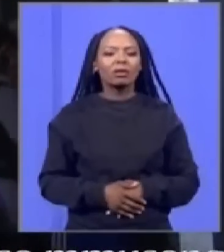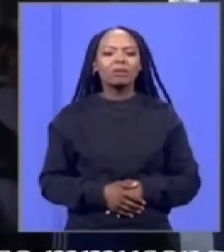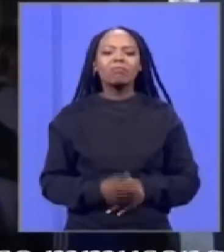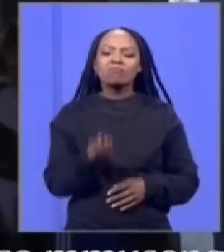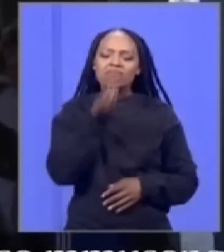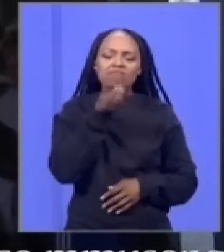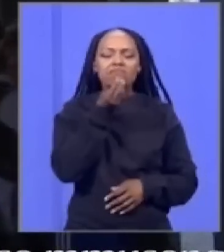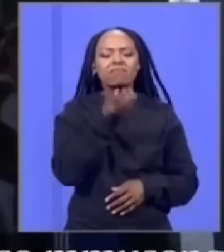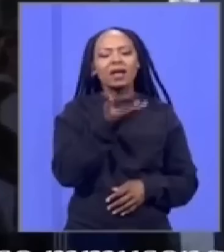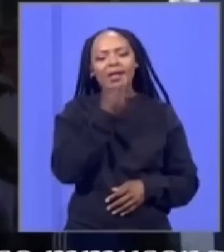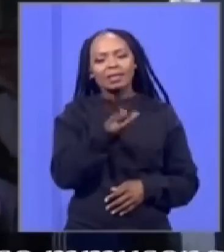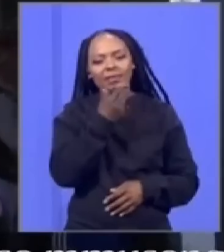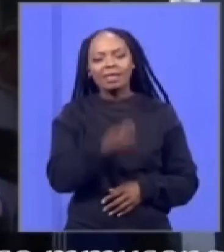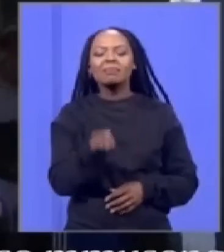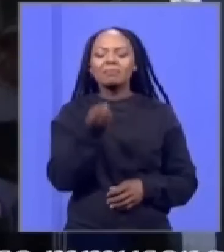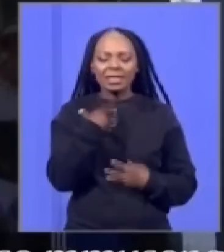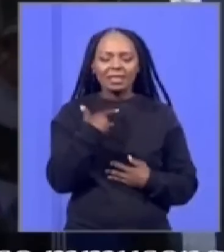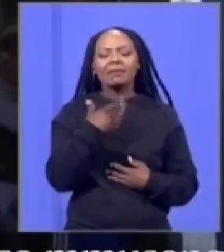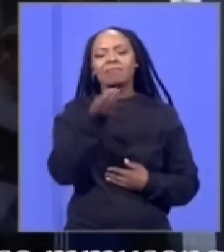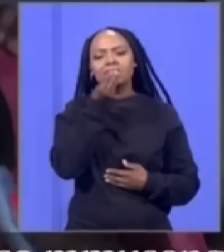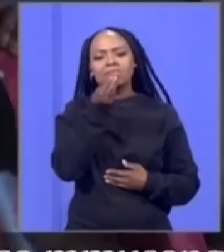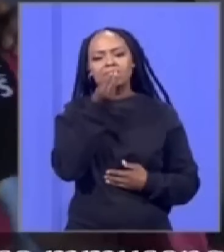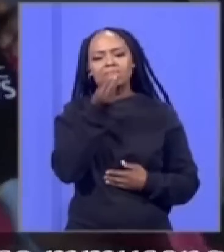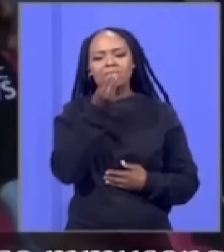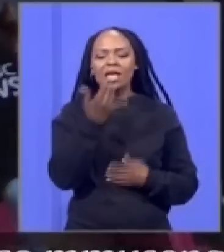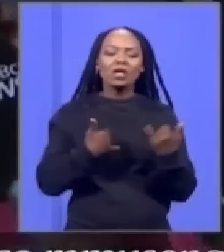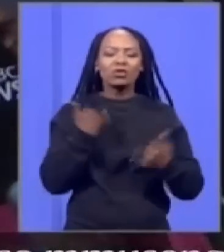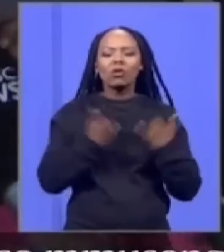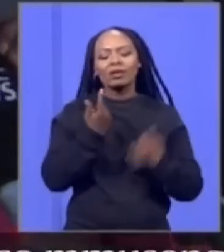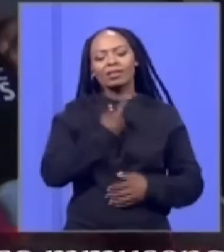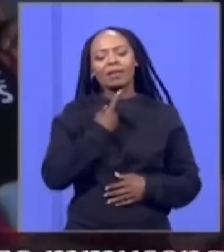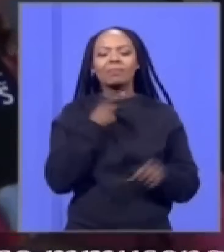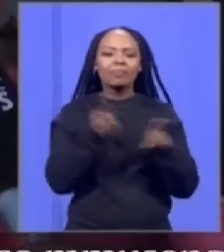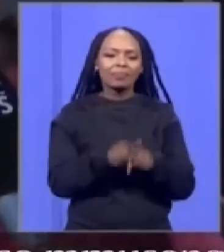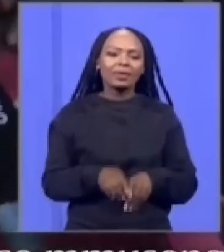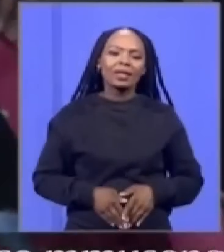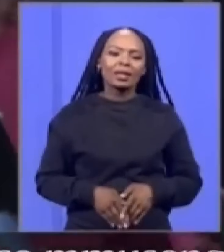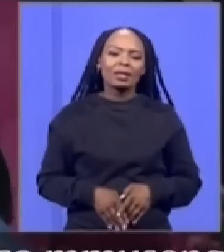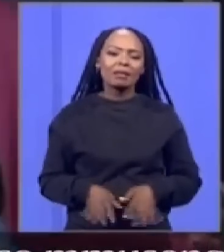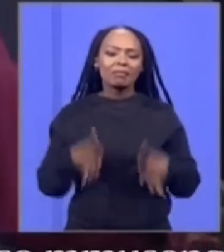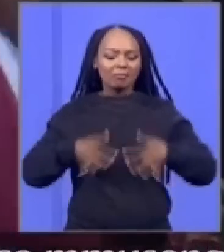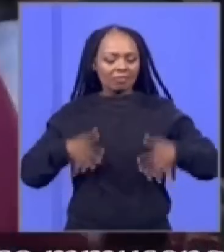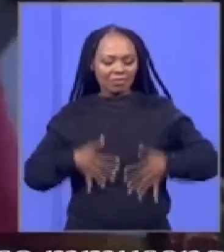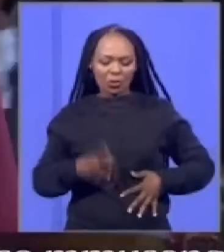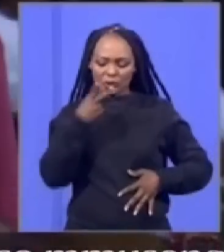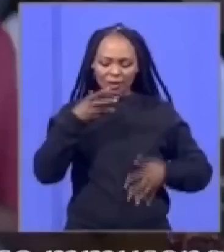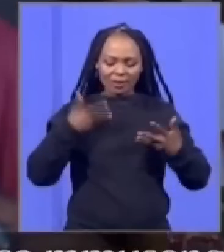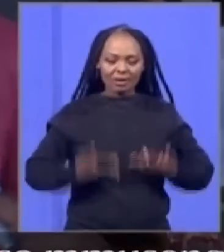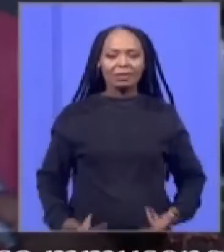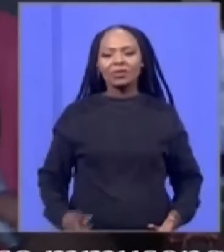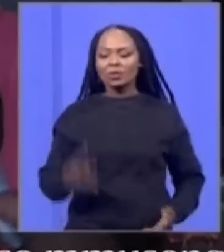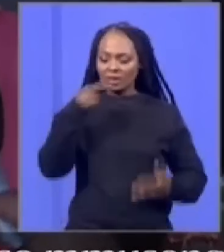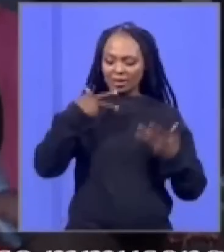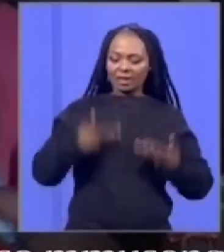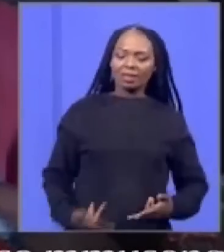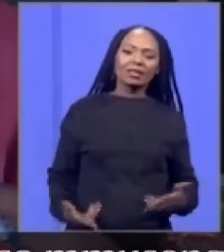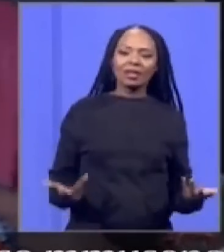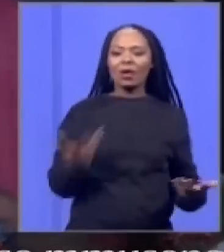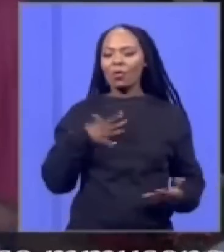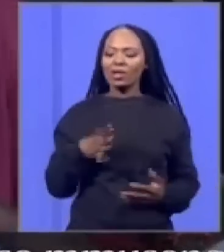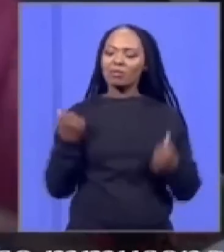batla ba re thuse ba re fe dijo go nne monate go nne boitumelo. Ke khona ga la tlheke apere bo a bona ela ka batho ya ka batho ba